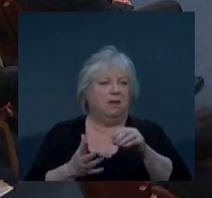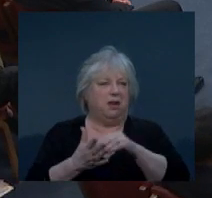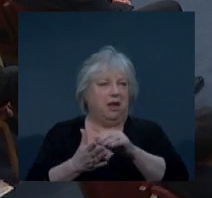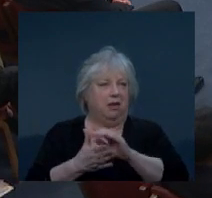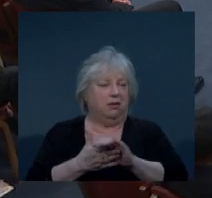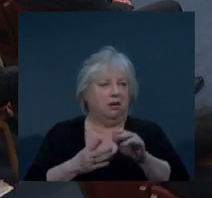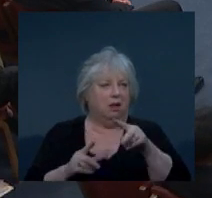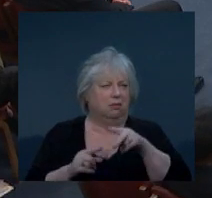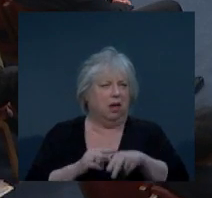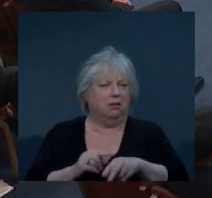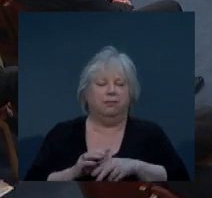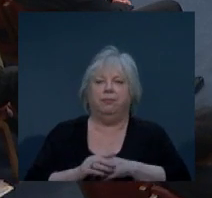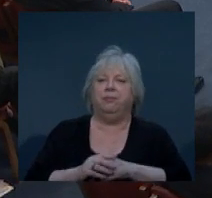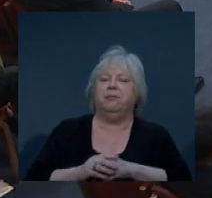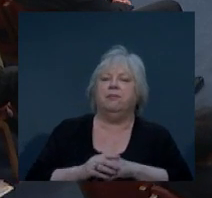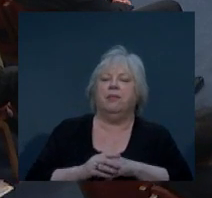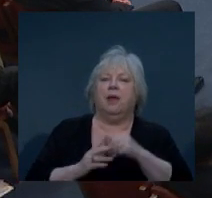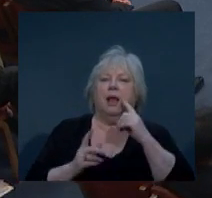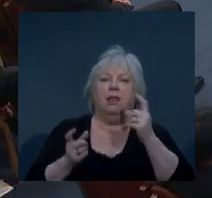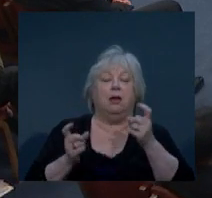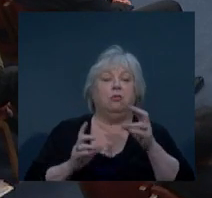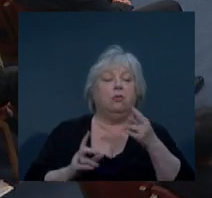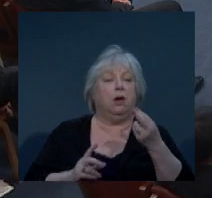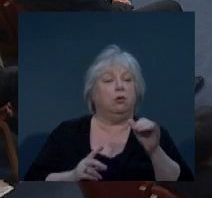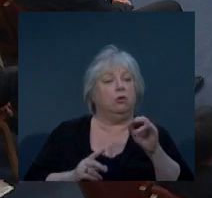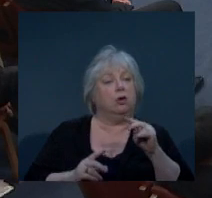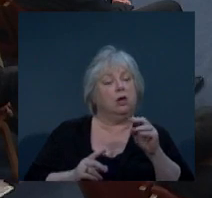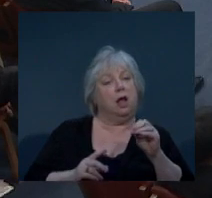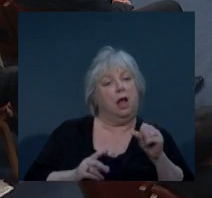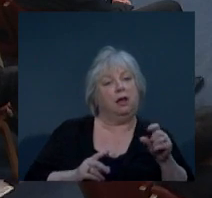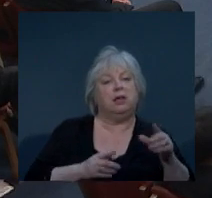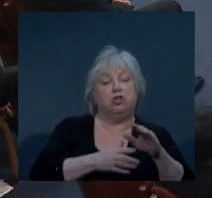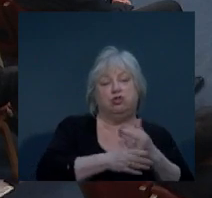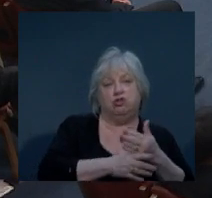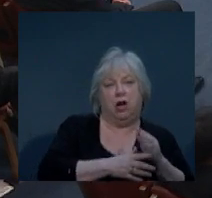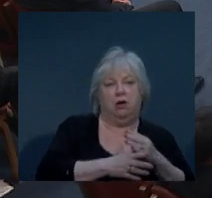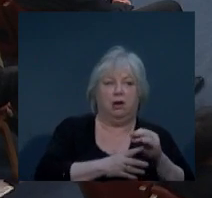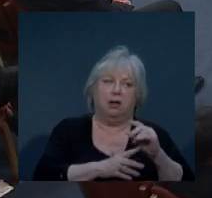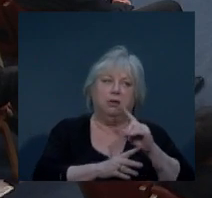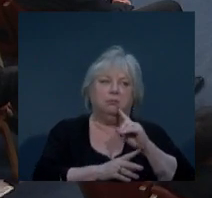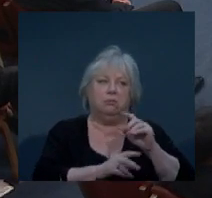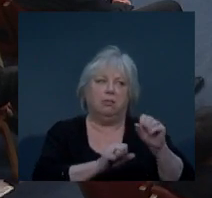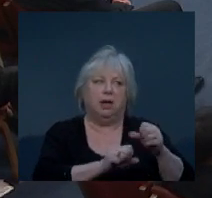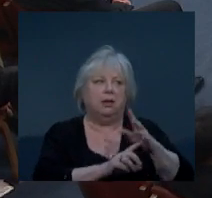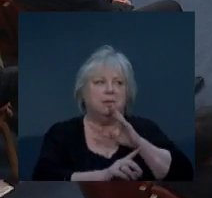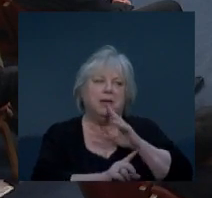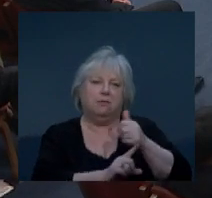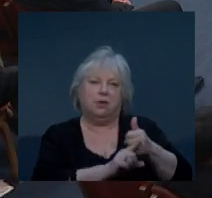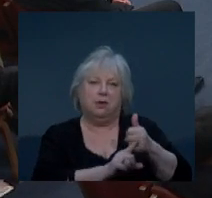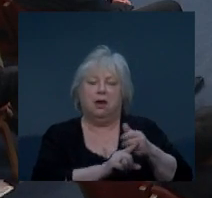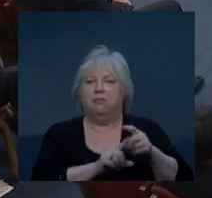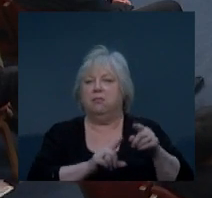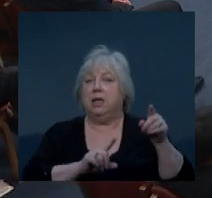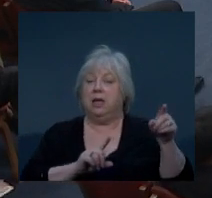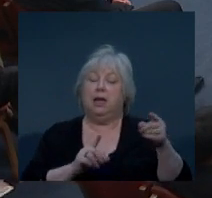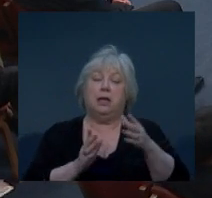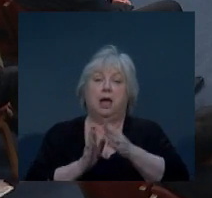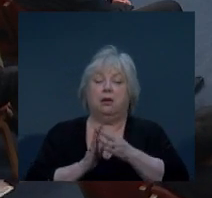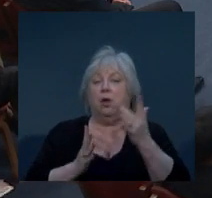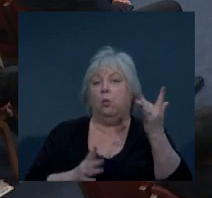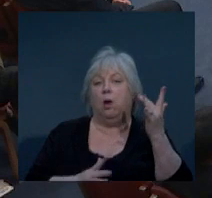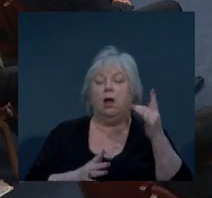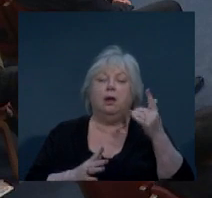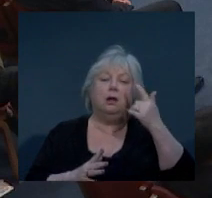$50,000 cut? And I think Director Hines shared, and Director Hines speak for himself, but he's asking because